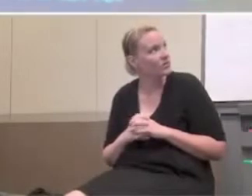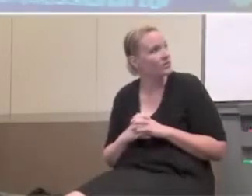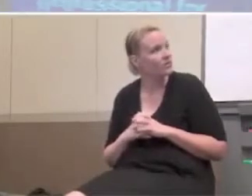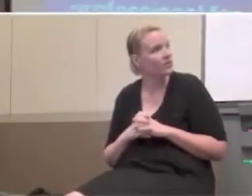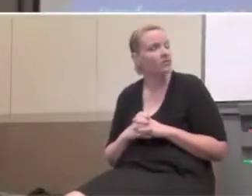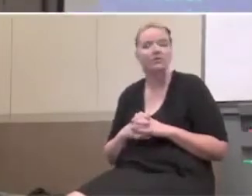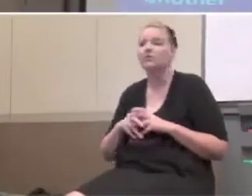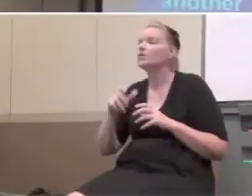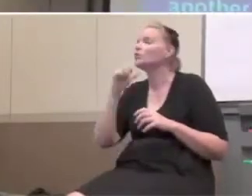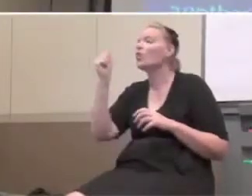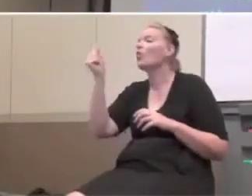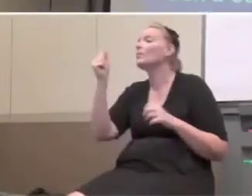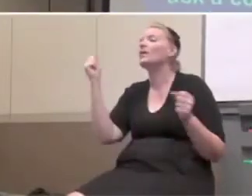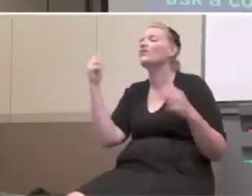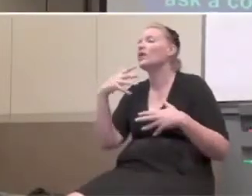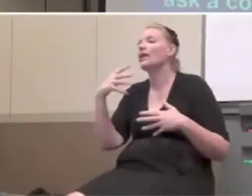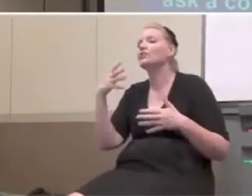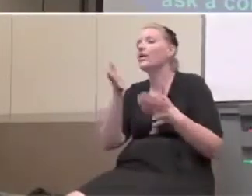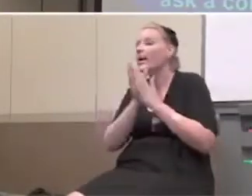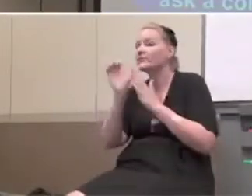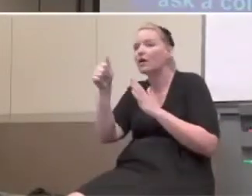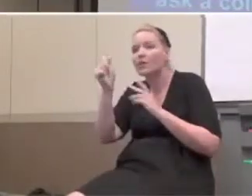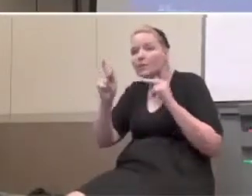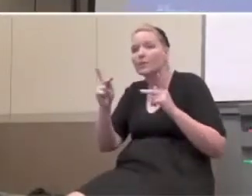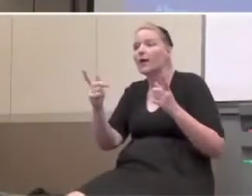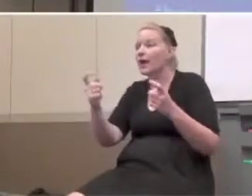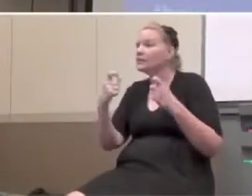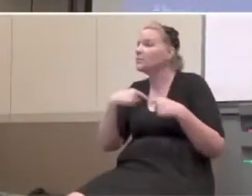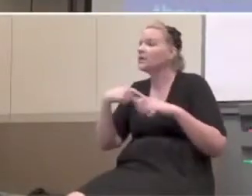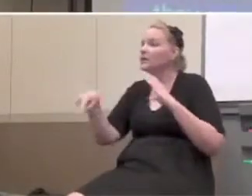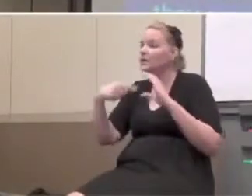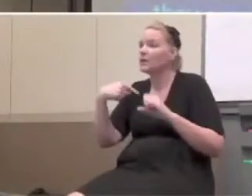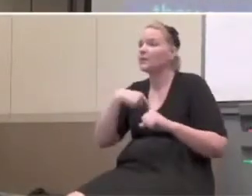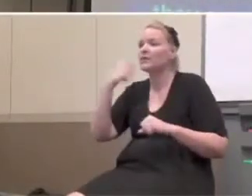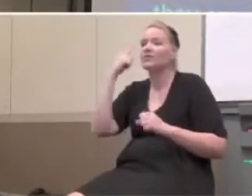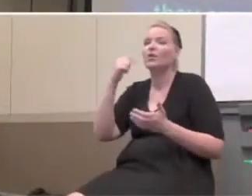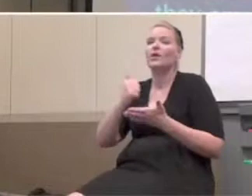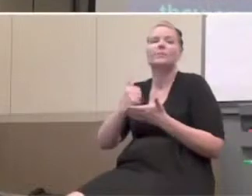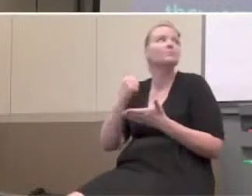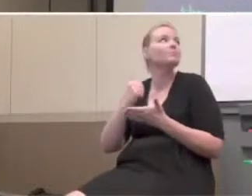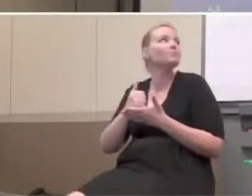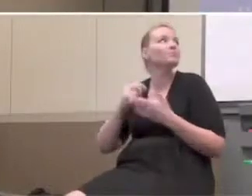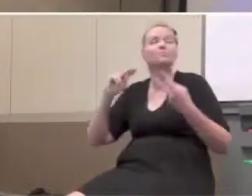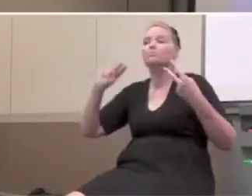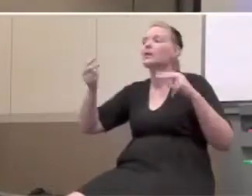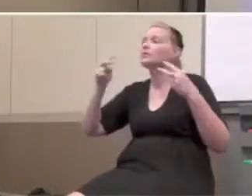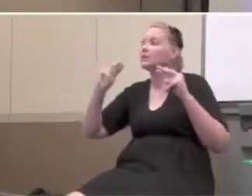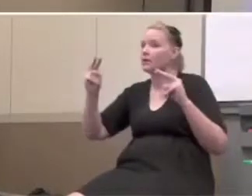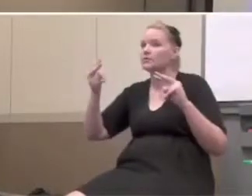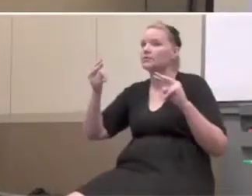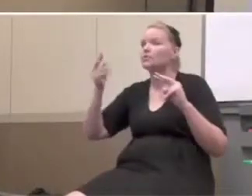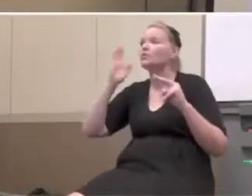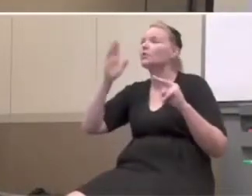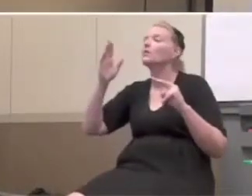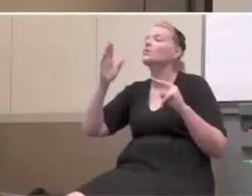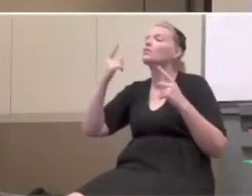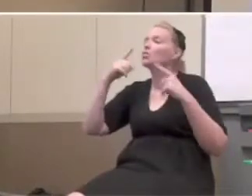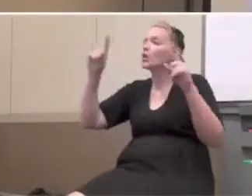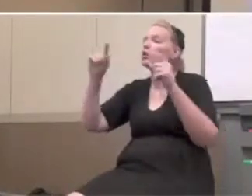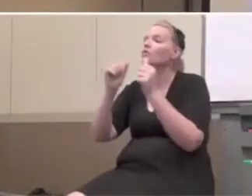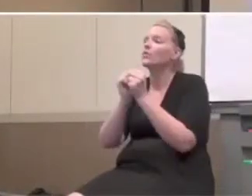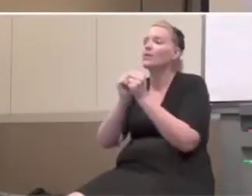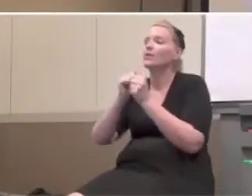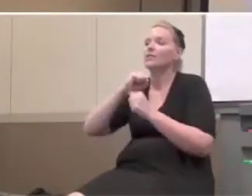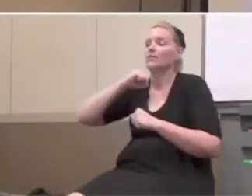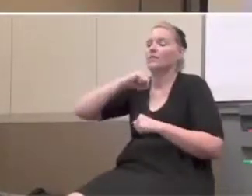been here, or you can even email me for professional help. Paradoxical approaches work with oppositional behaviors because